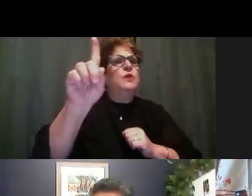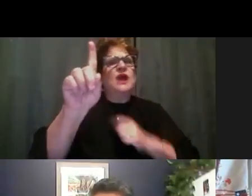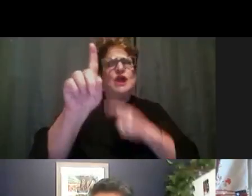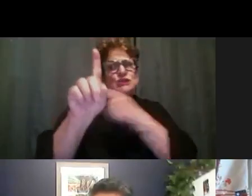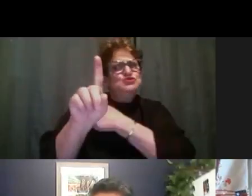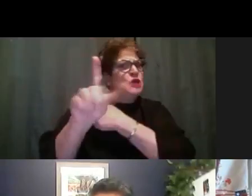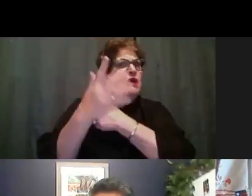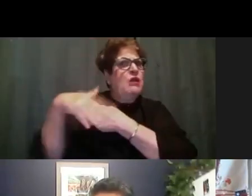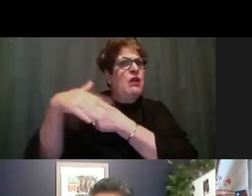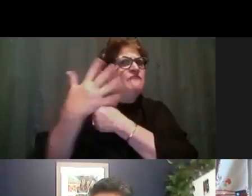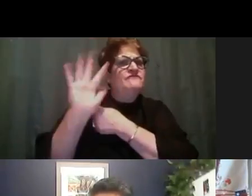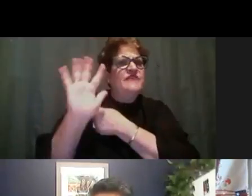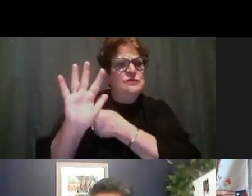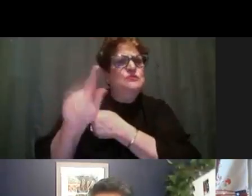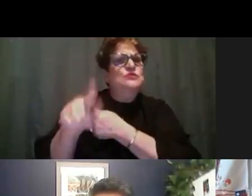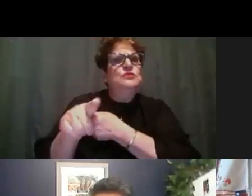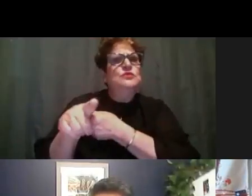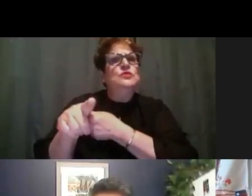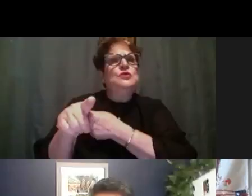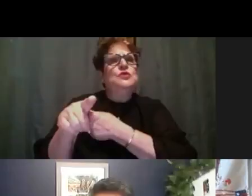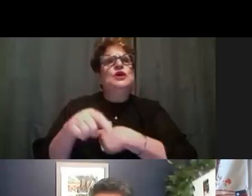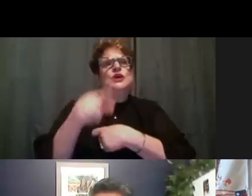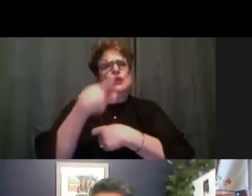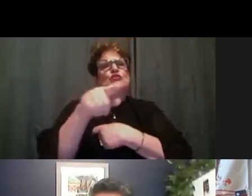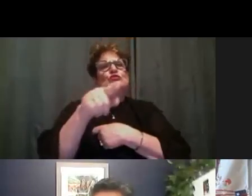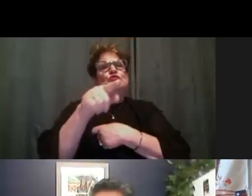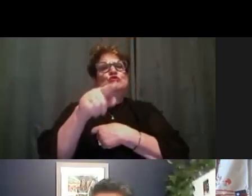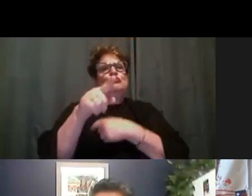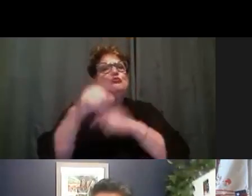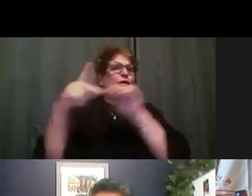talking and you just cut her off.